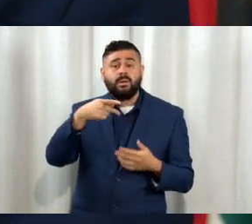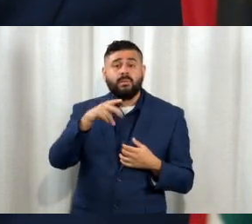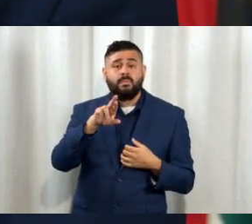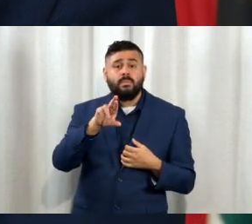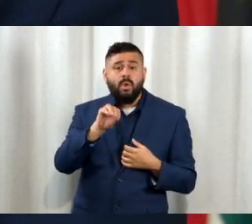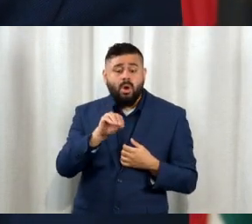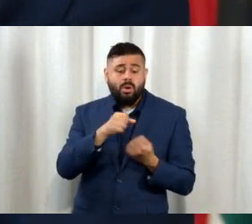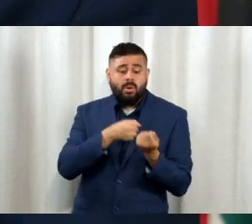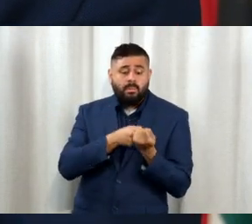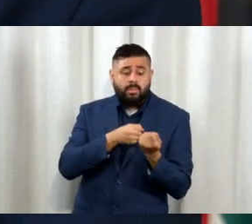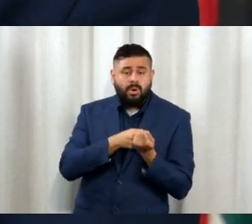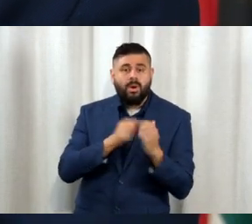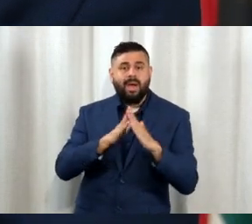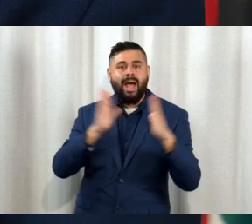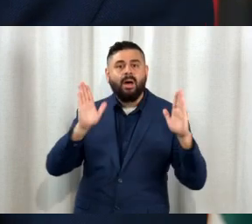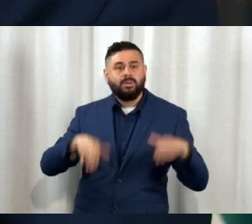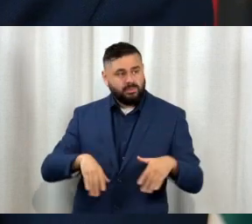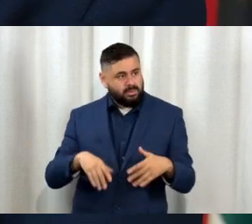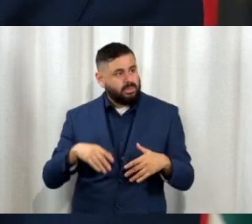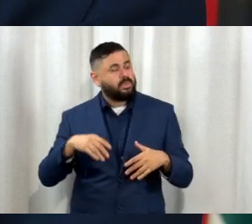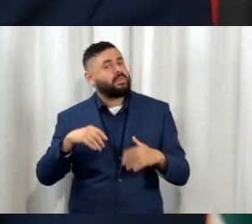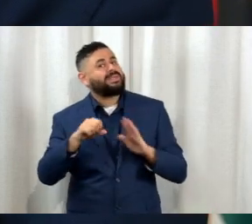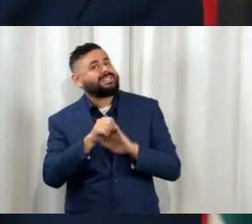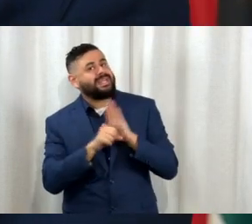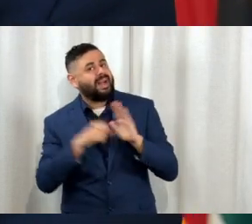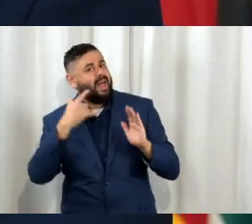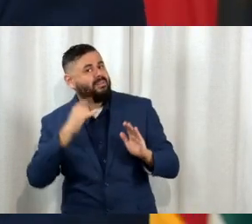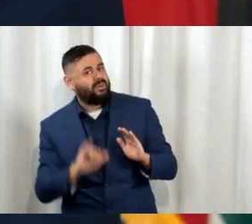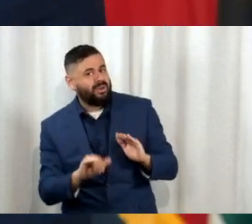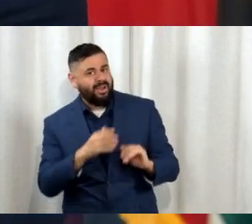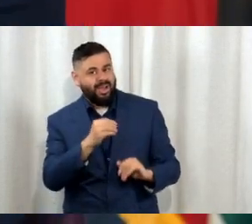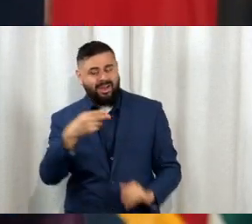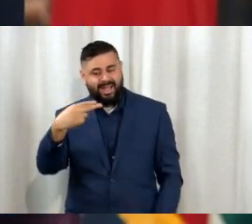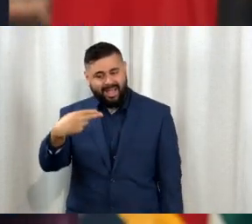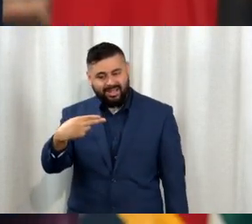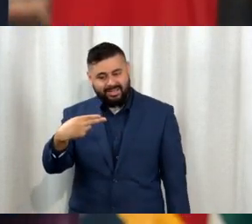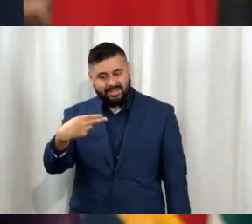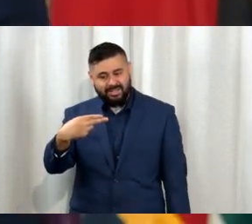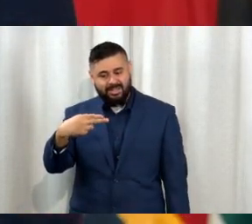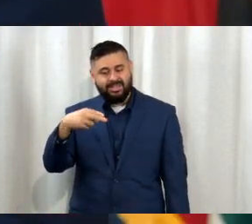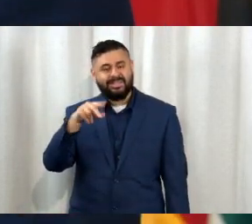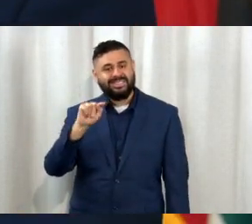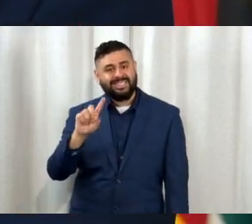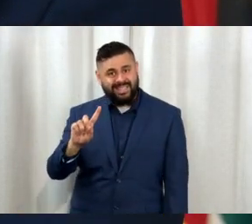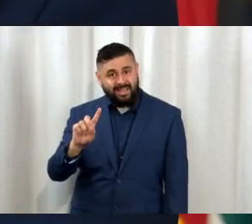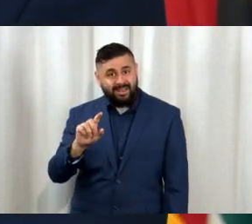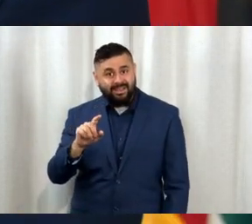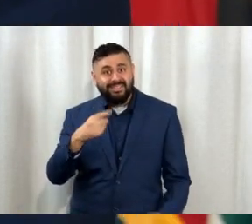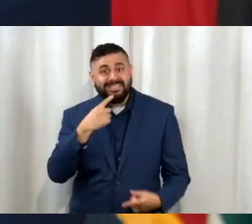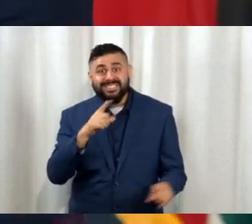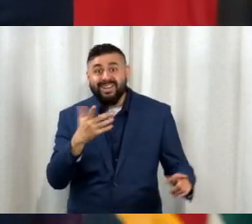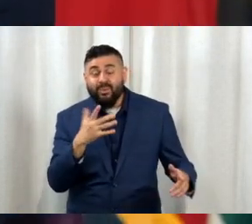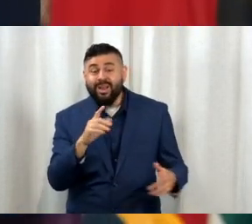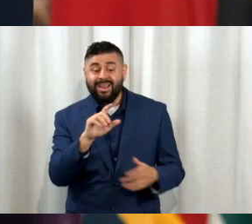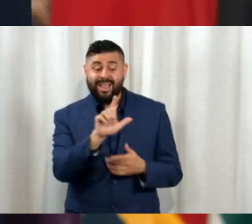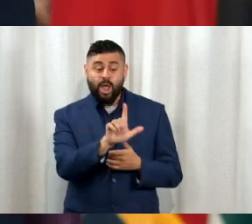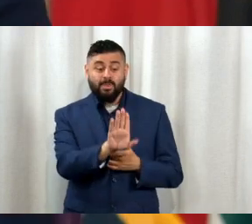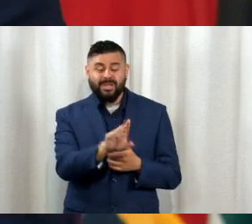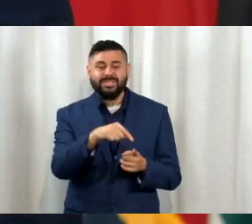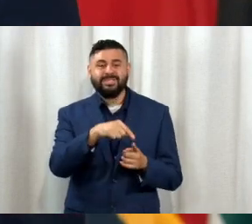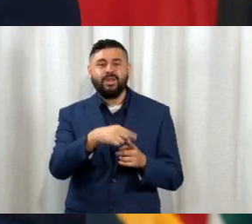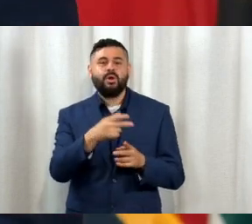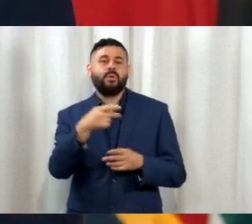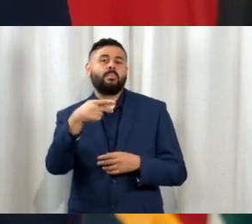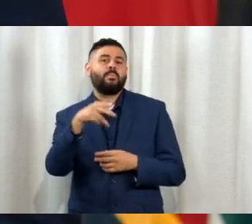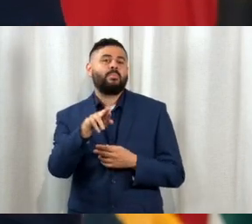Friday, State of California and the governor's office and HCD announced Long Beach as a pro-housing designation,